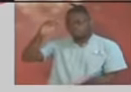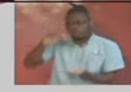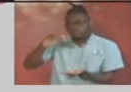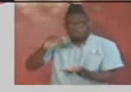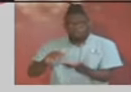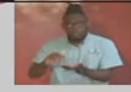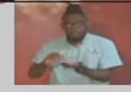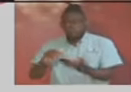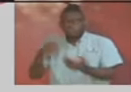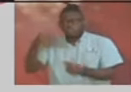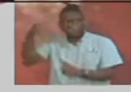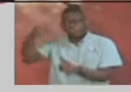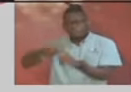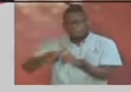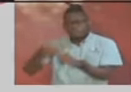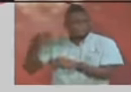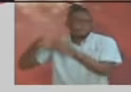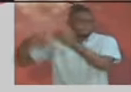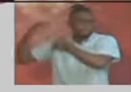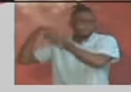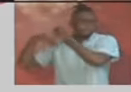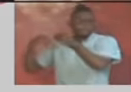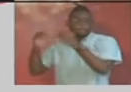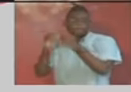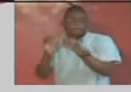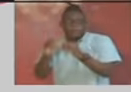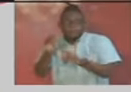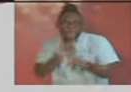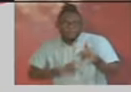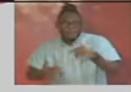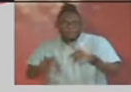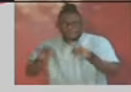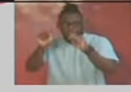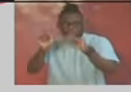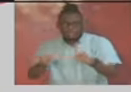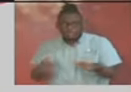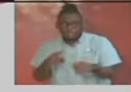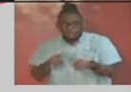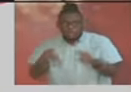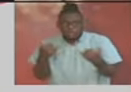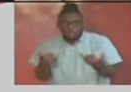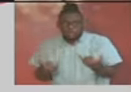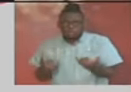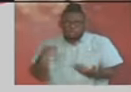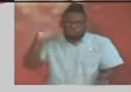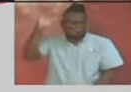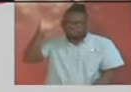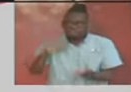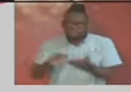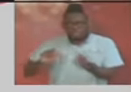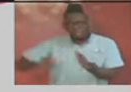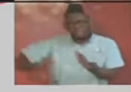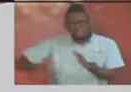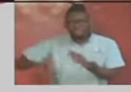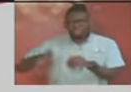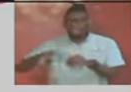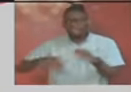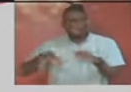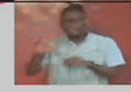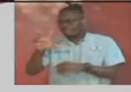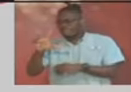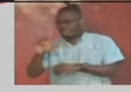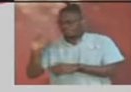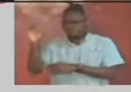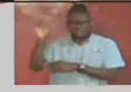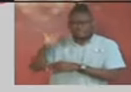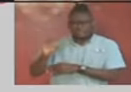back positive. Over the last 2 or 3 weeks, that has gone down significantly to less than 2 to 3% in terms of our positivity rate,